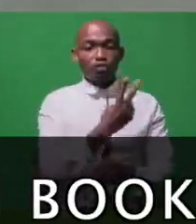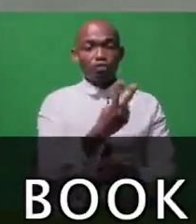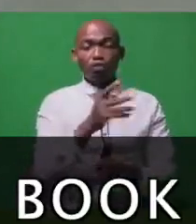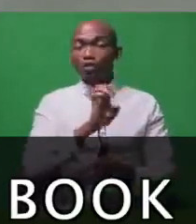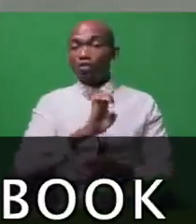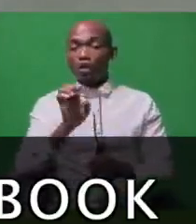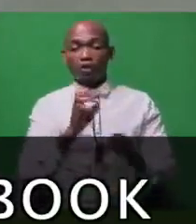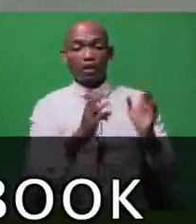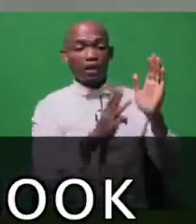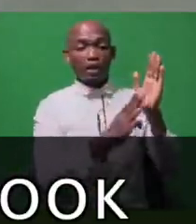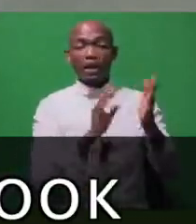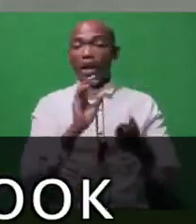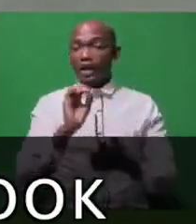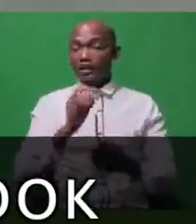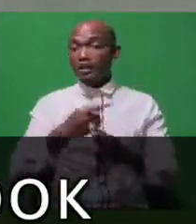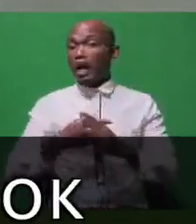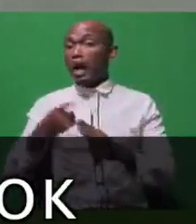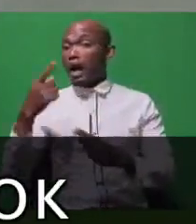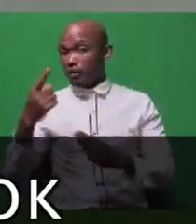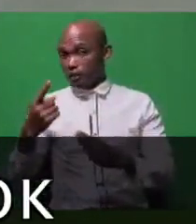2,800, deduct